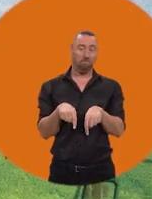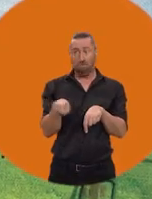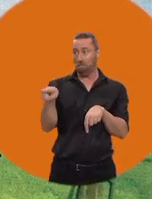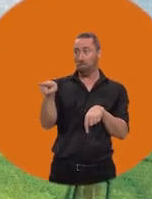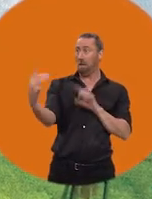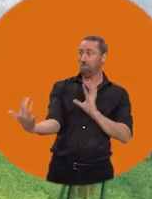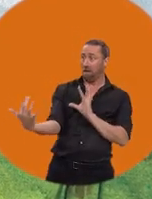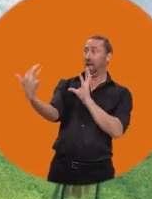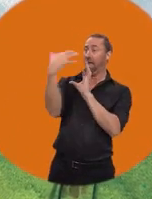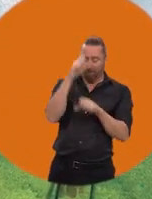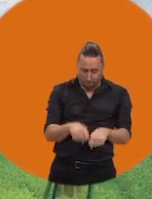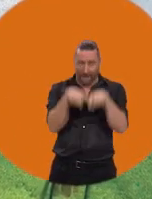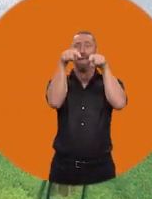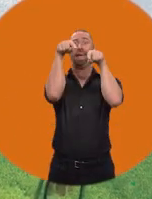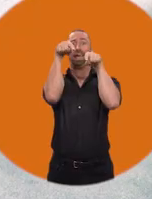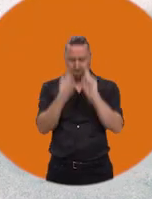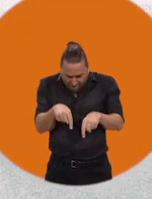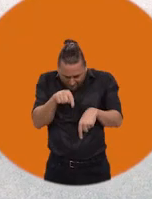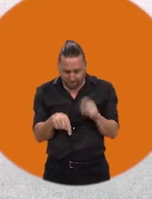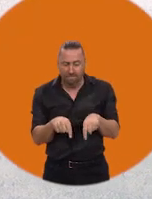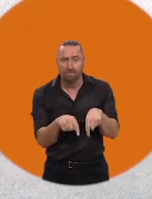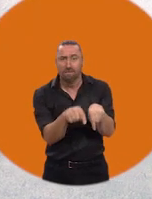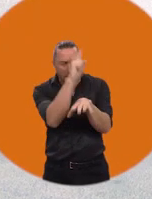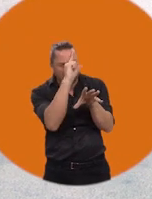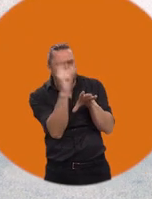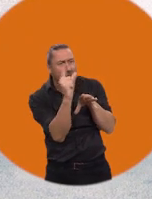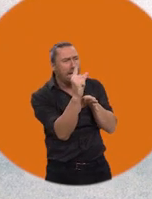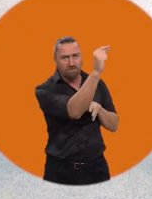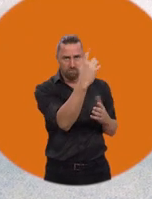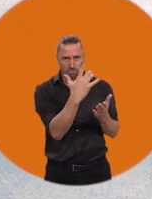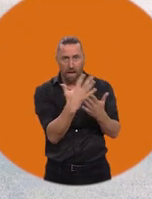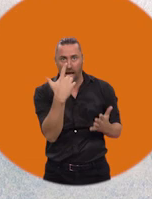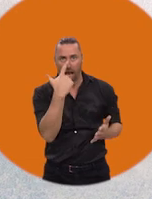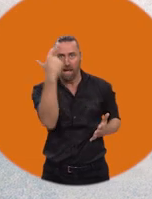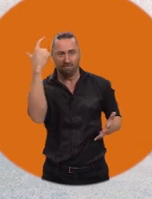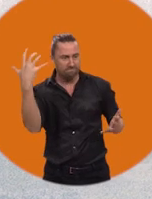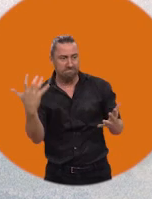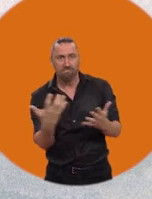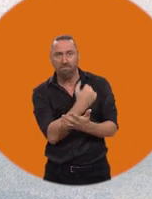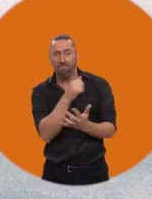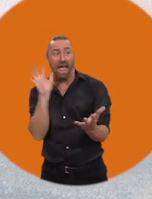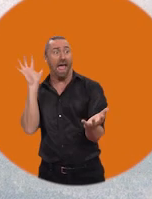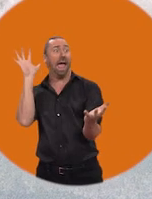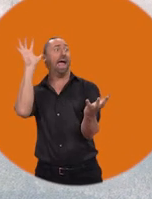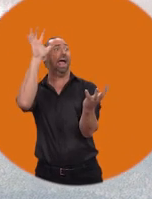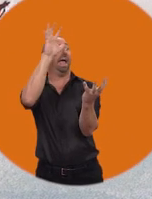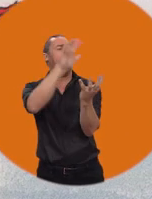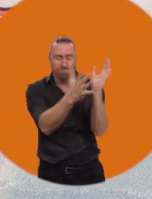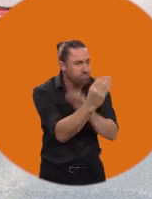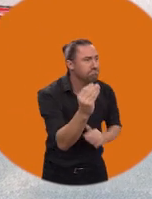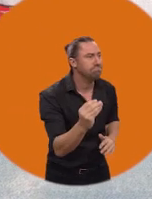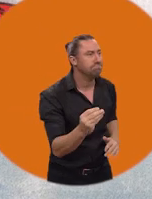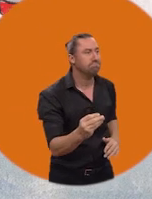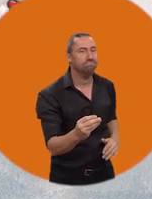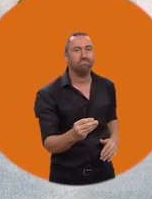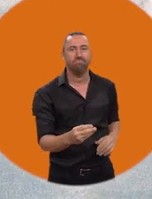they move very quickly when given a start. And with Lady Luck by his side on that day, the croc missed his mark and the chook